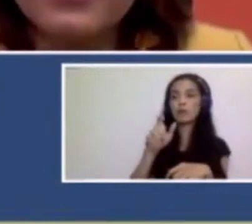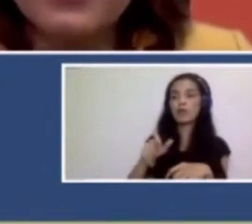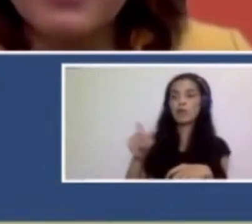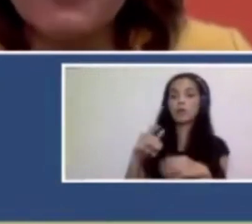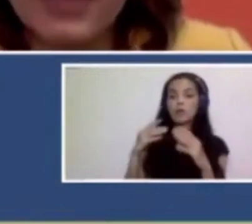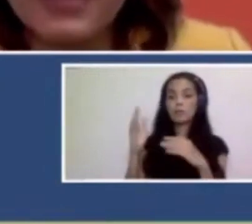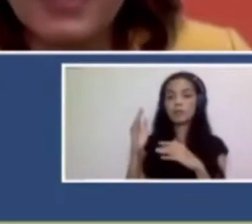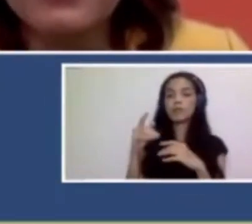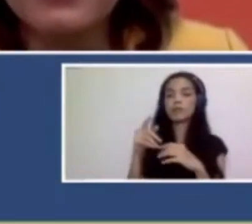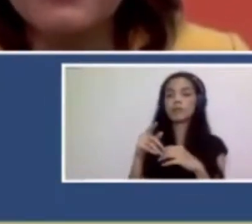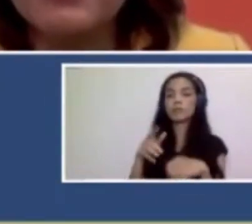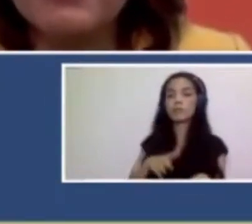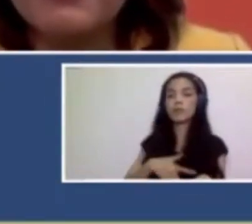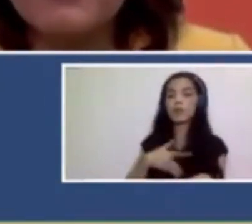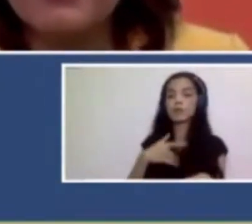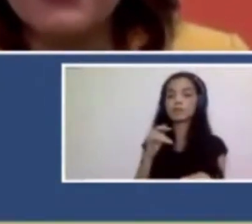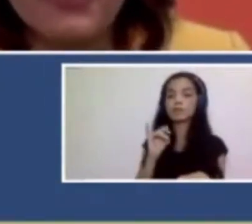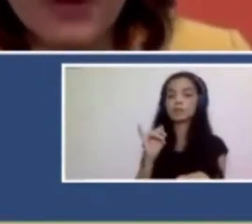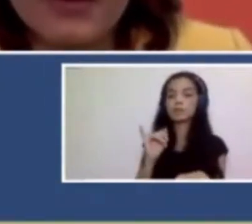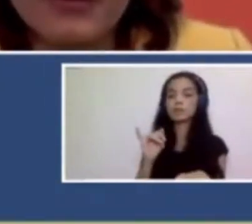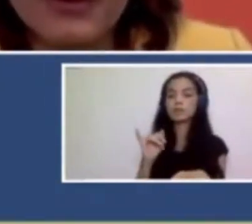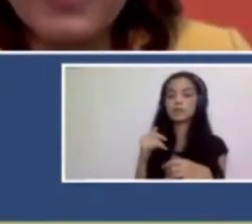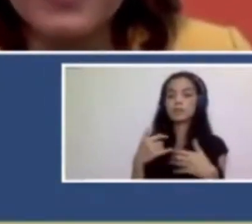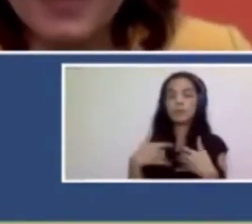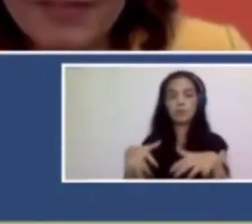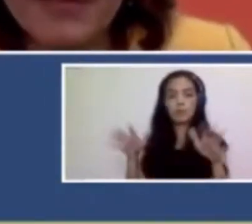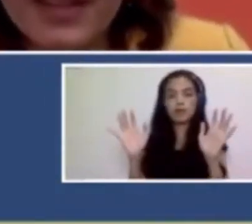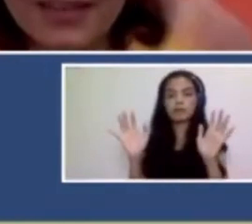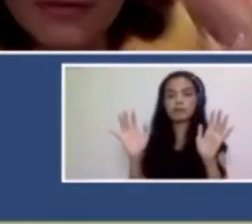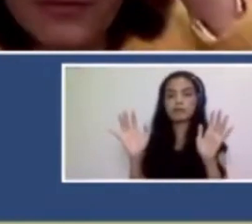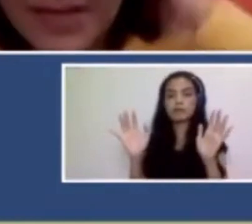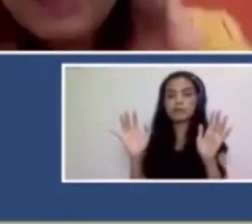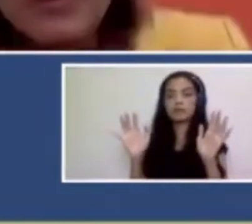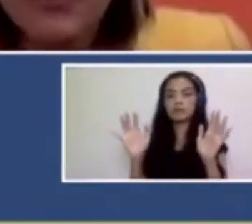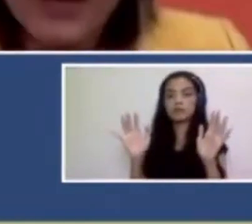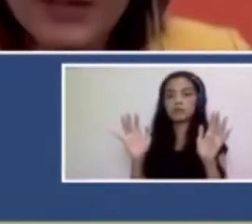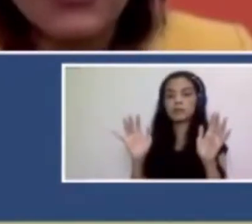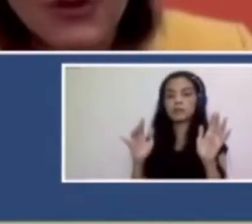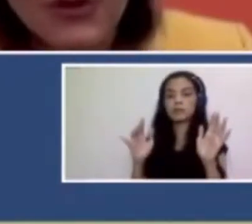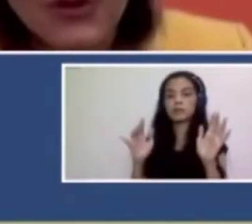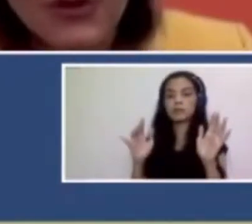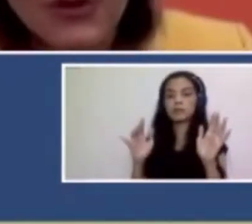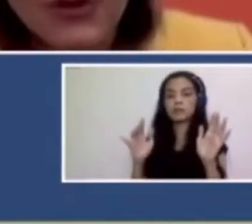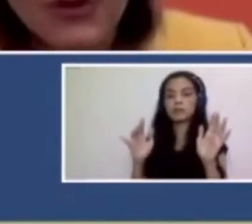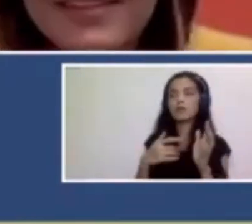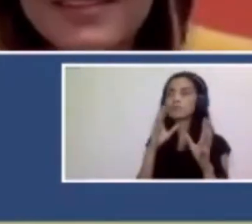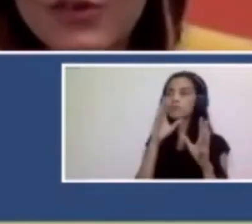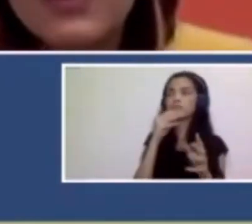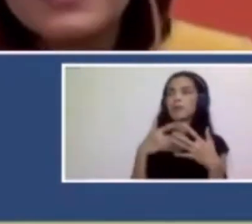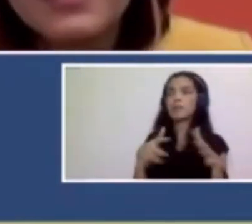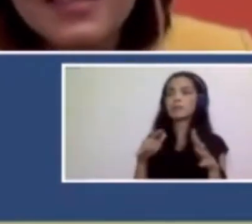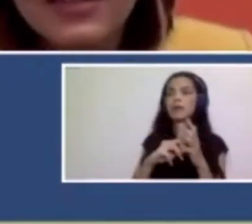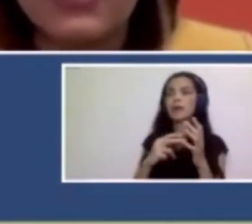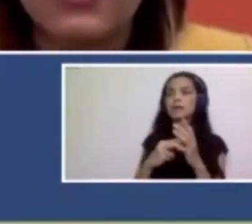they felt like more free, or they felt like, more free to talk. And so it was